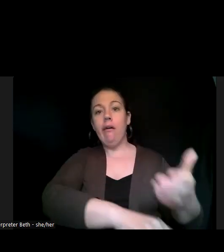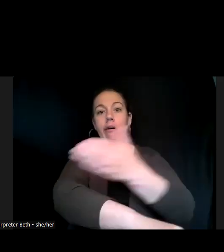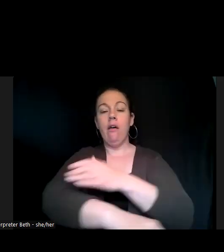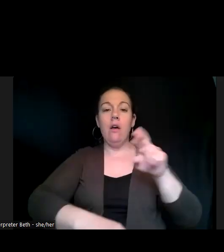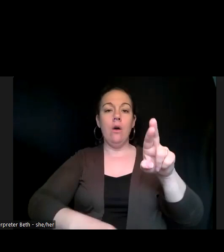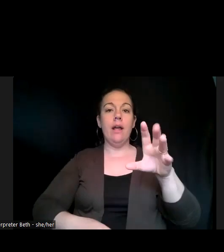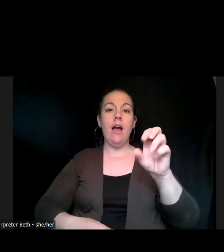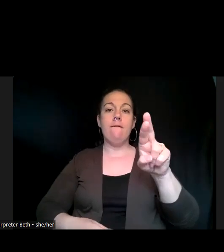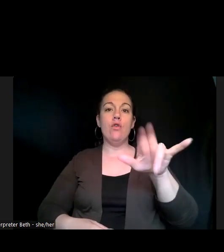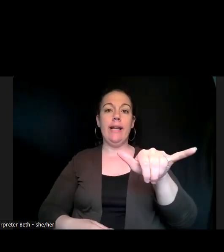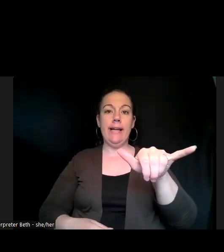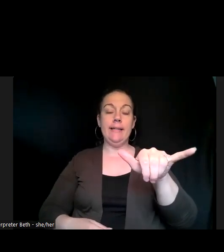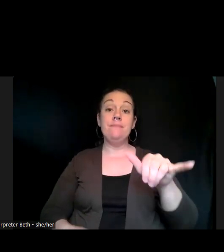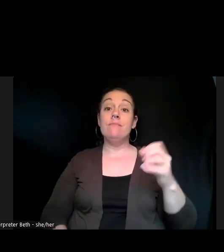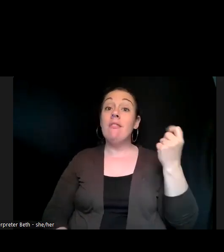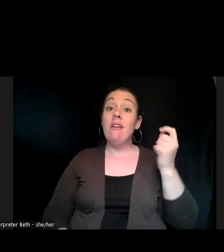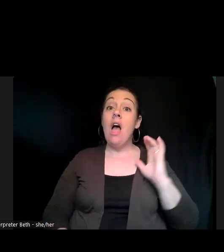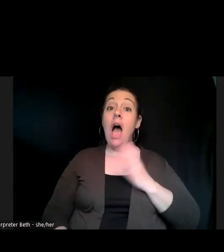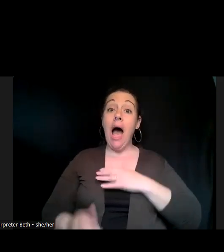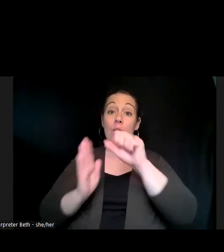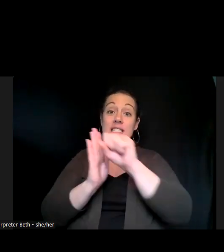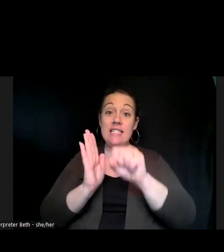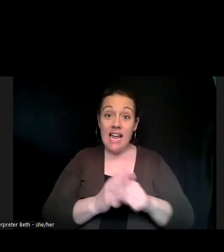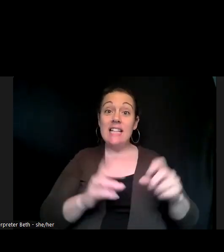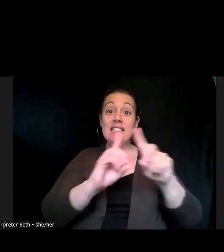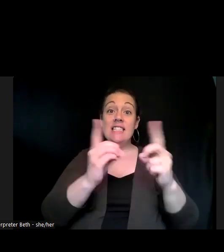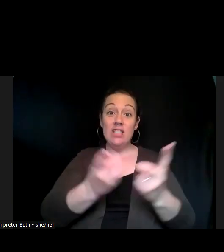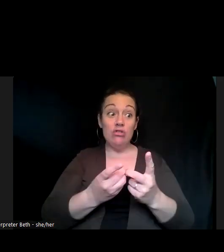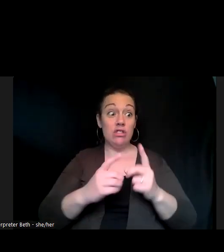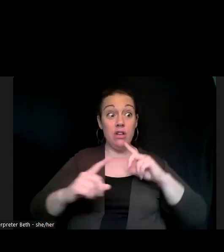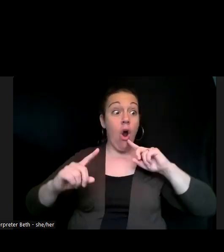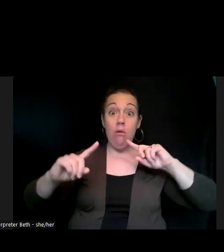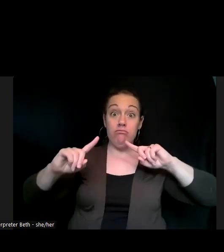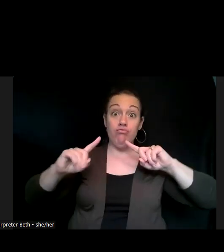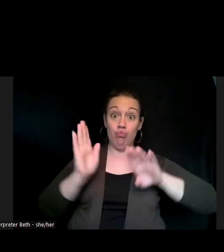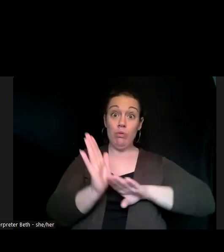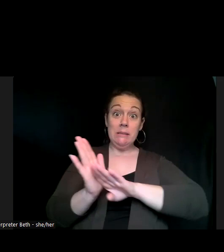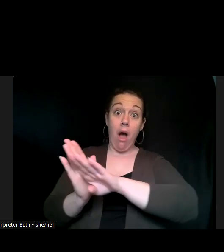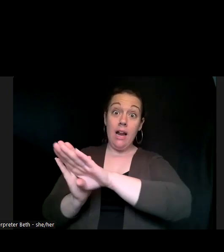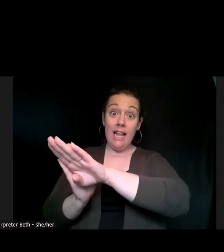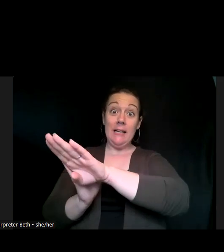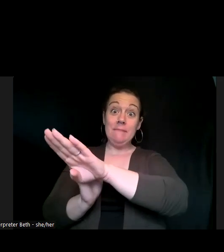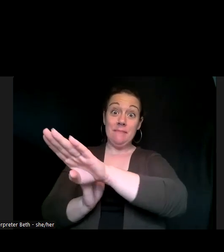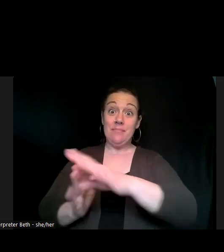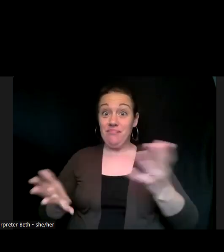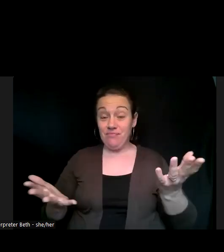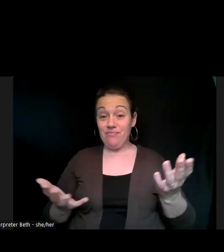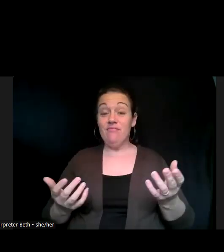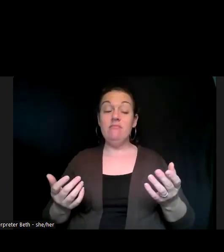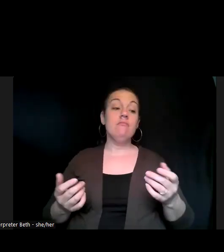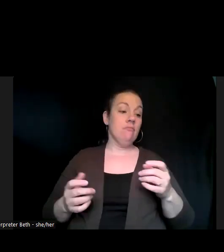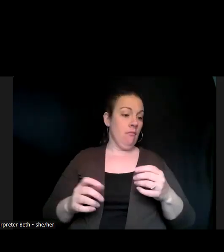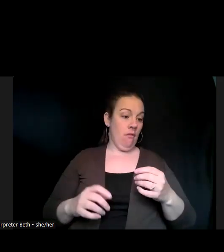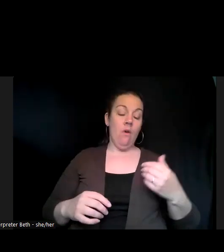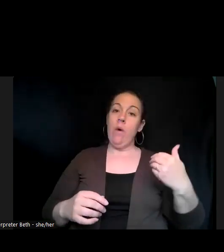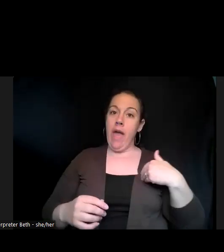districts are responding. We now have evidence that our school districts are on track to expend all of these funds on time and